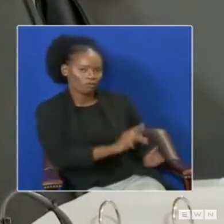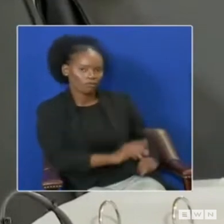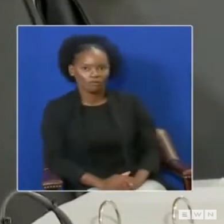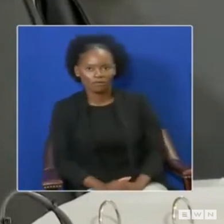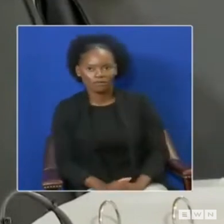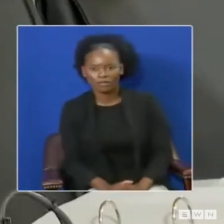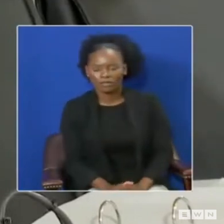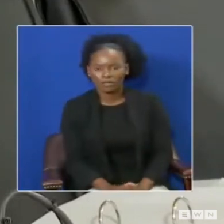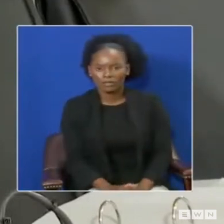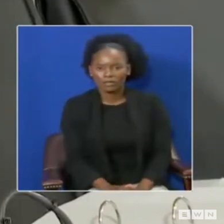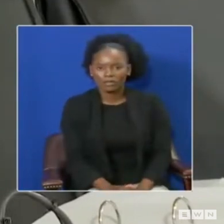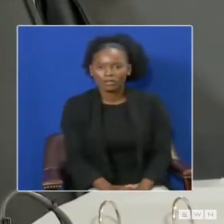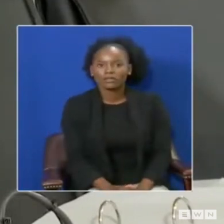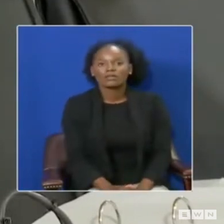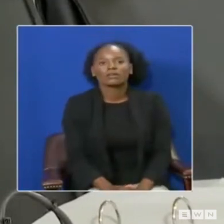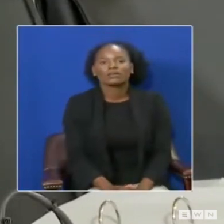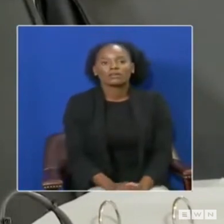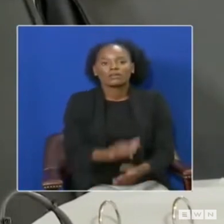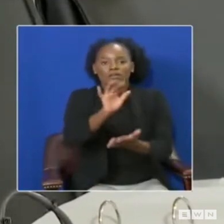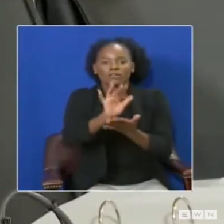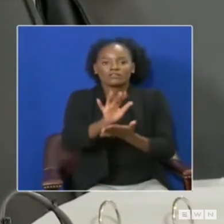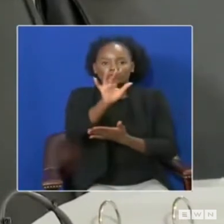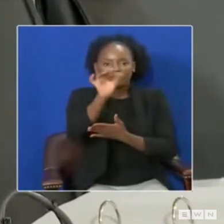On 15 April